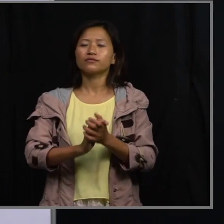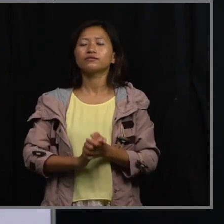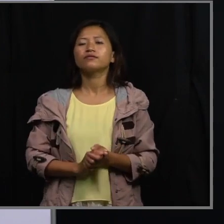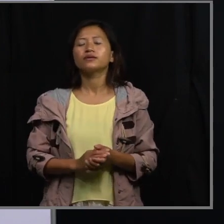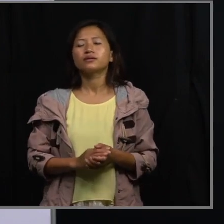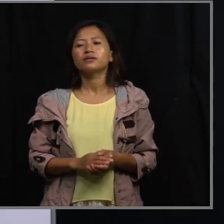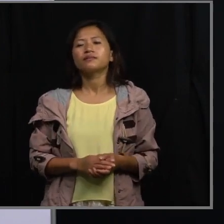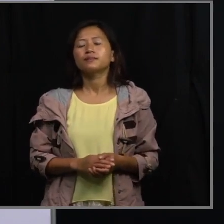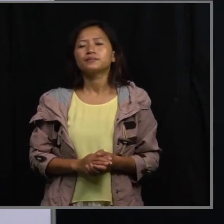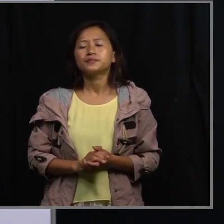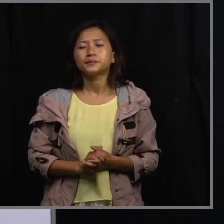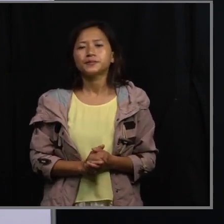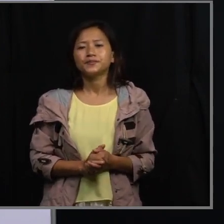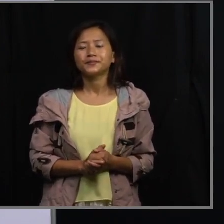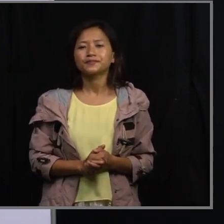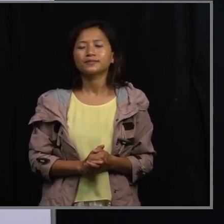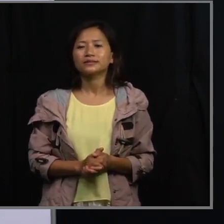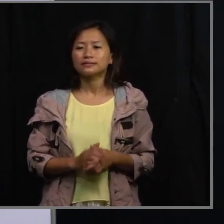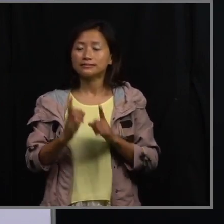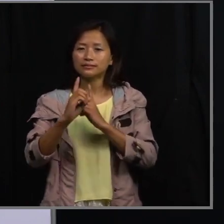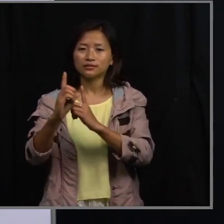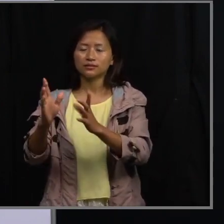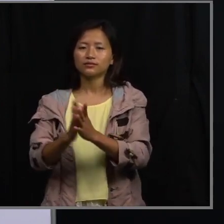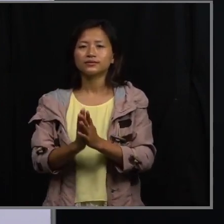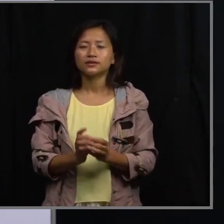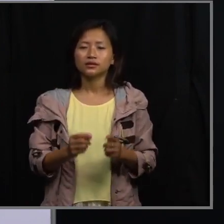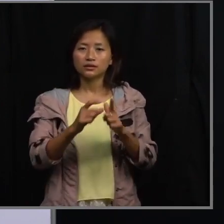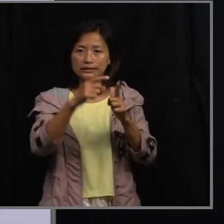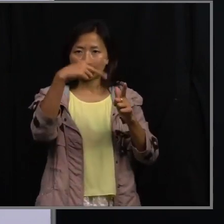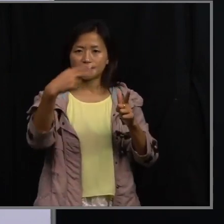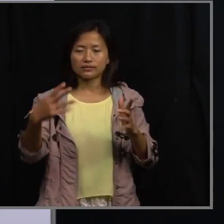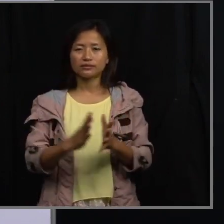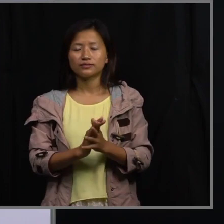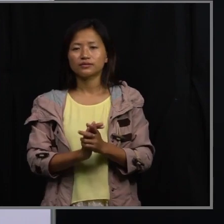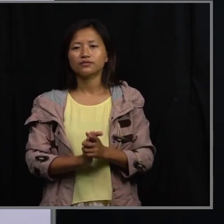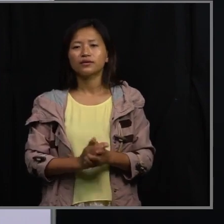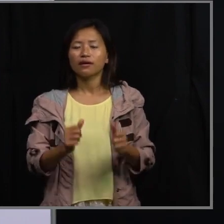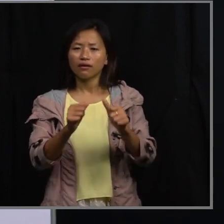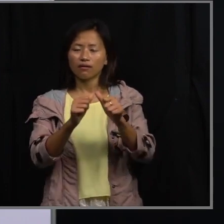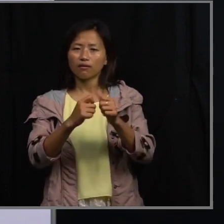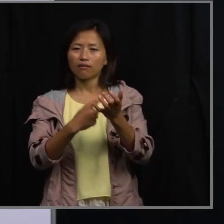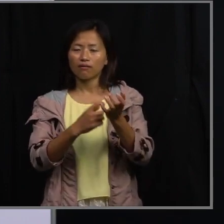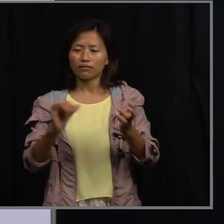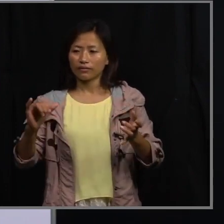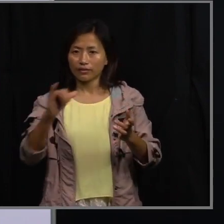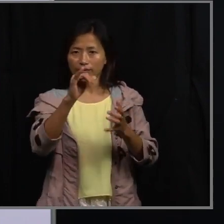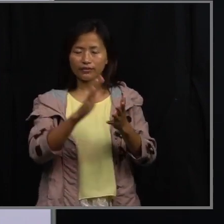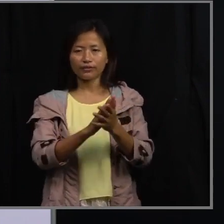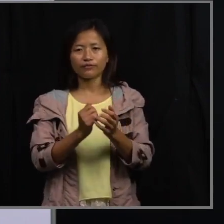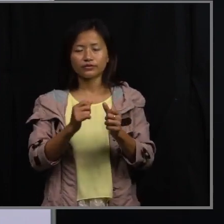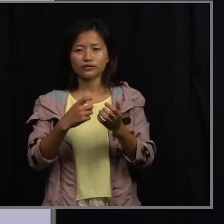Flying of birds leads to design of aircraft, right?